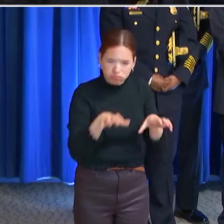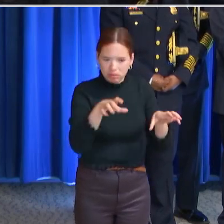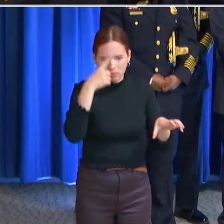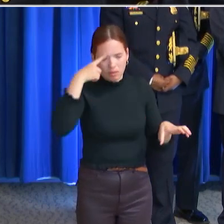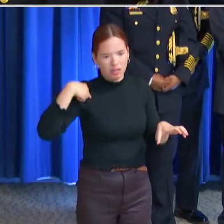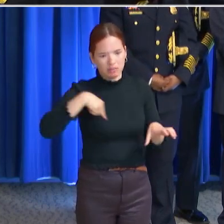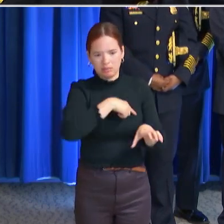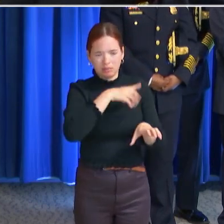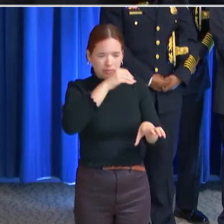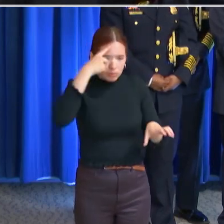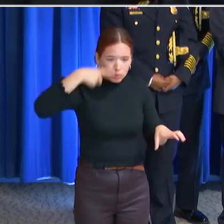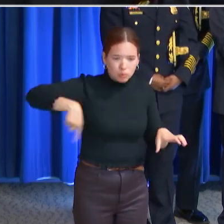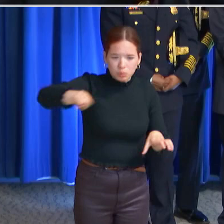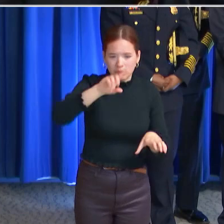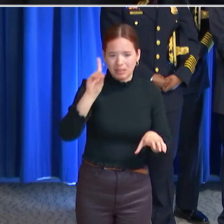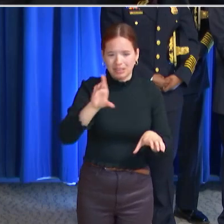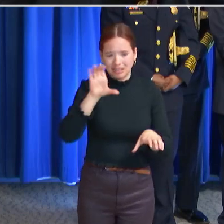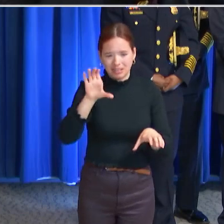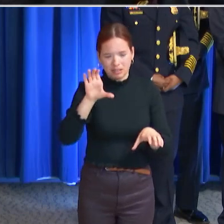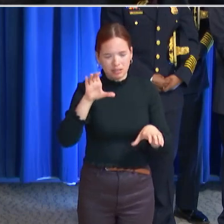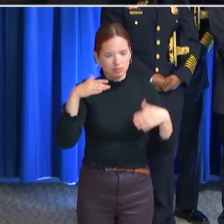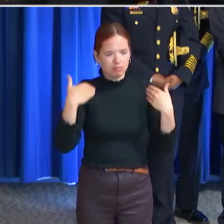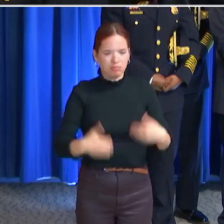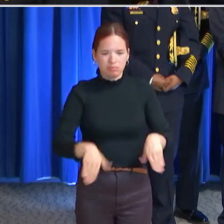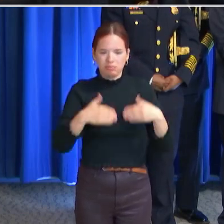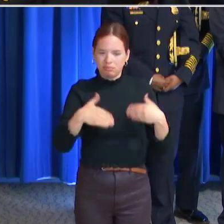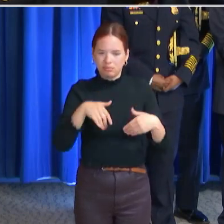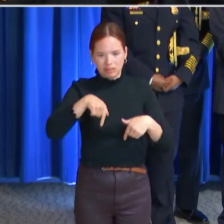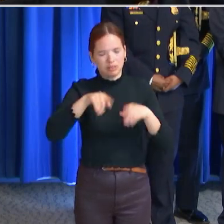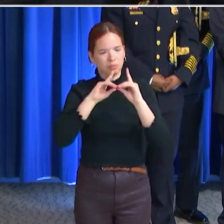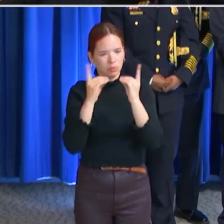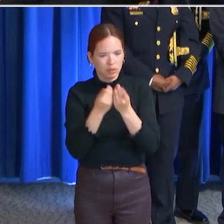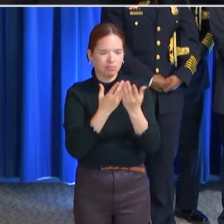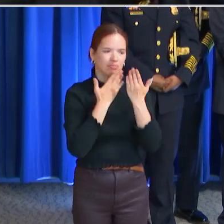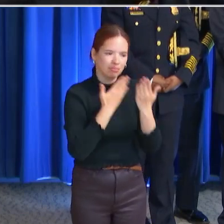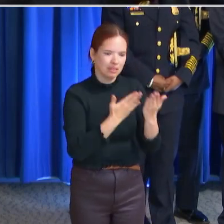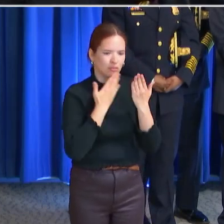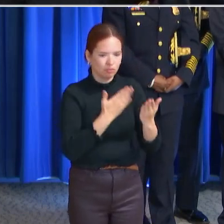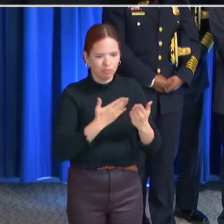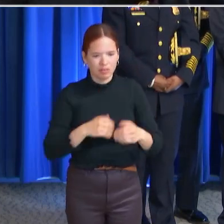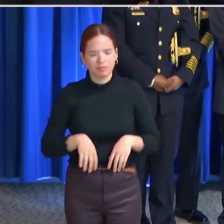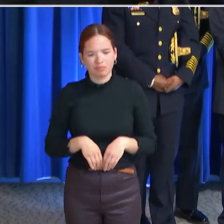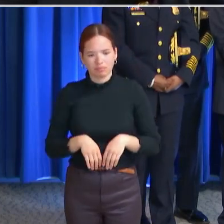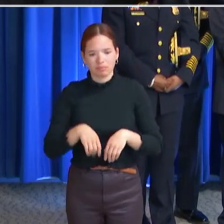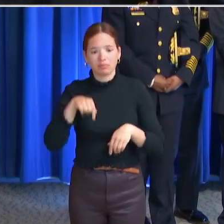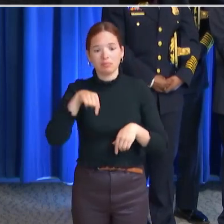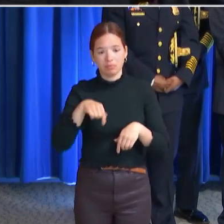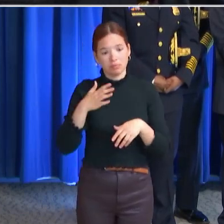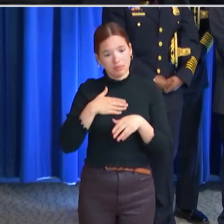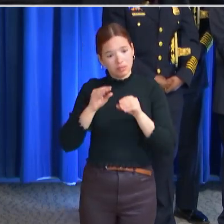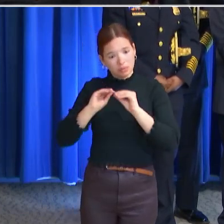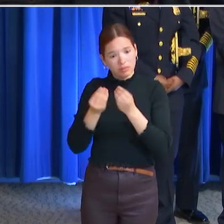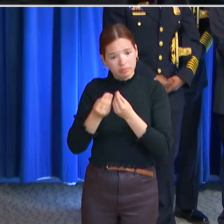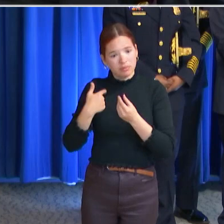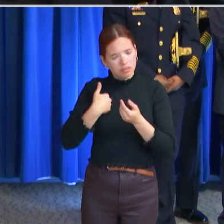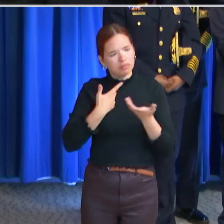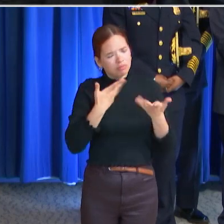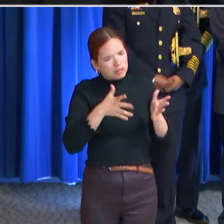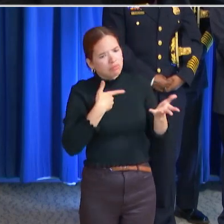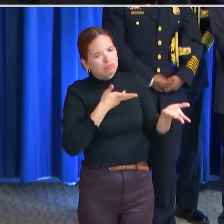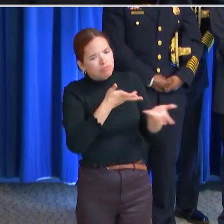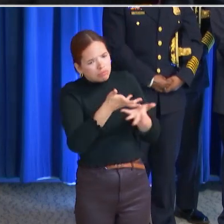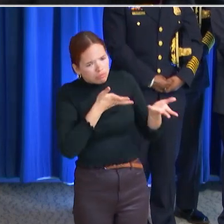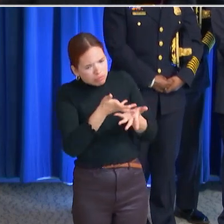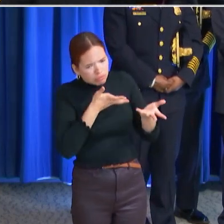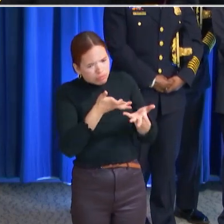and all that he has done for this department. We were just in my office, and I asked the chief, I said, "Chief, is this your